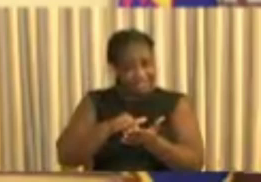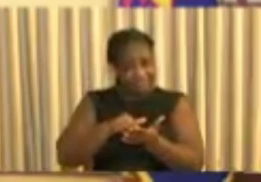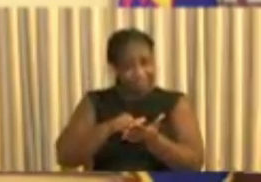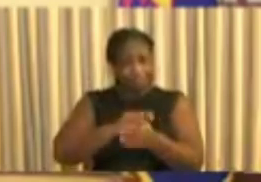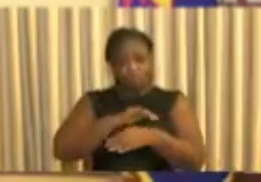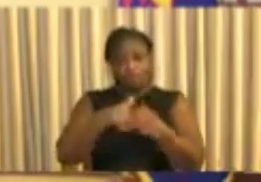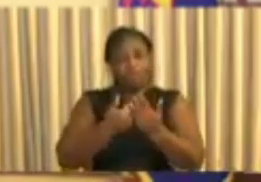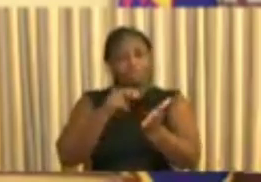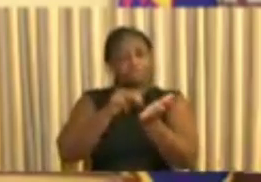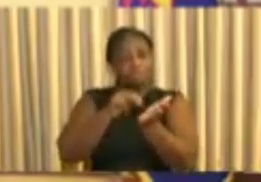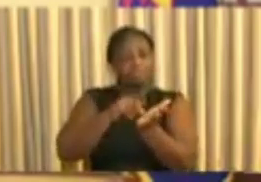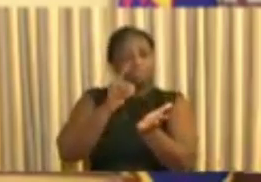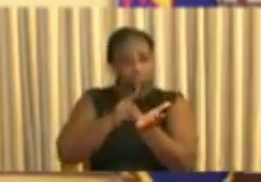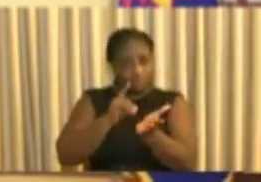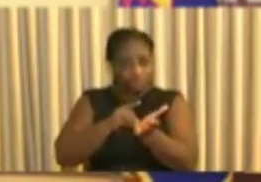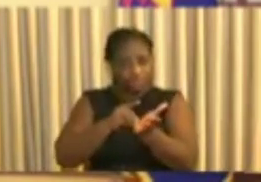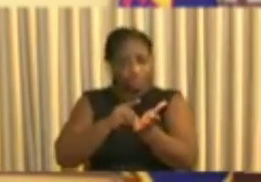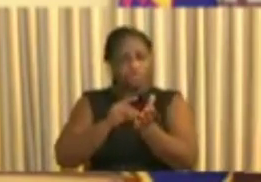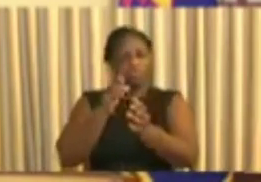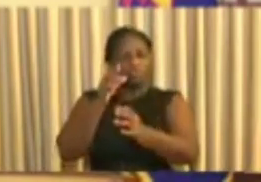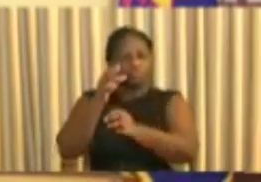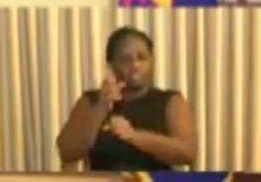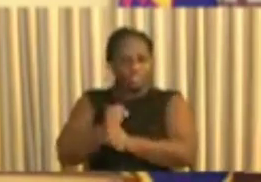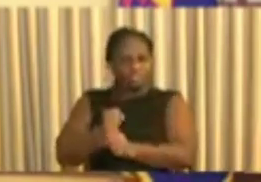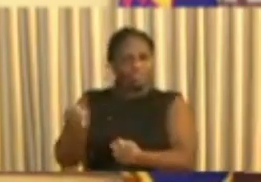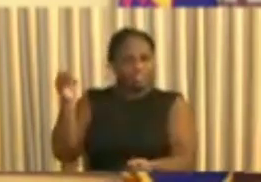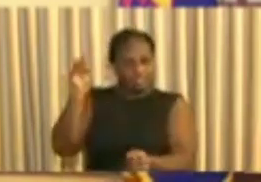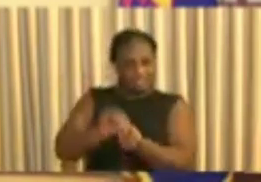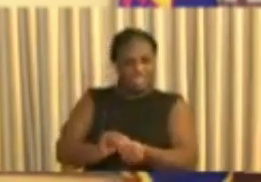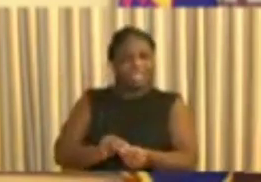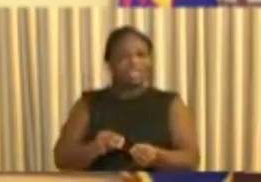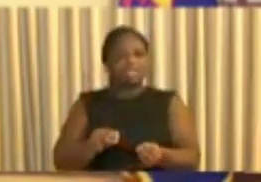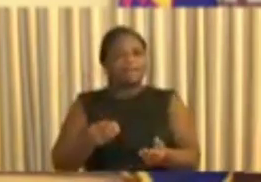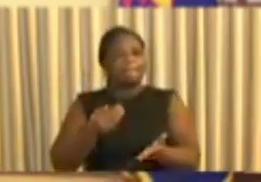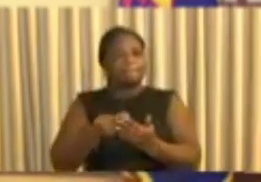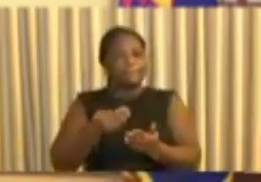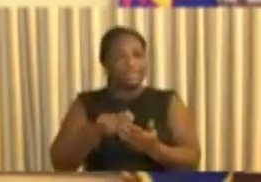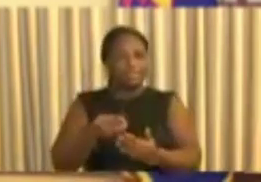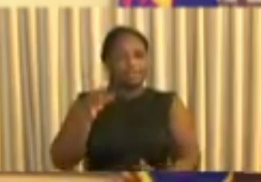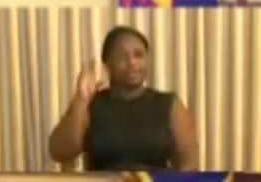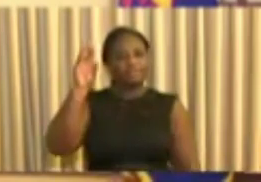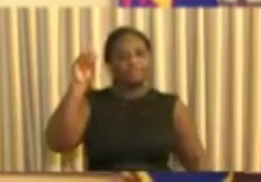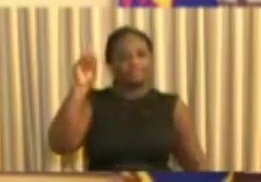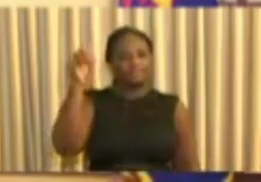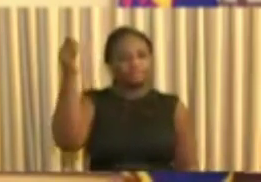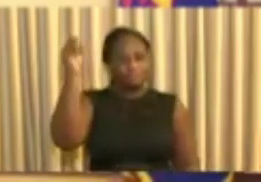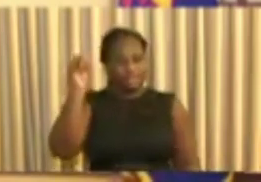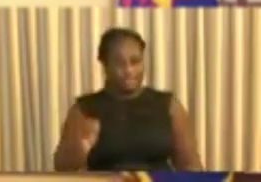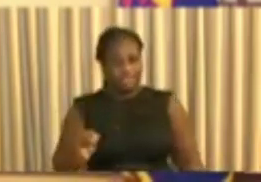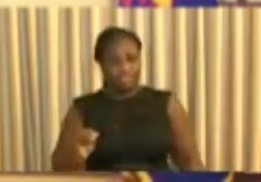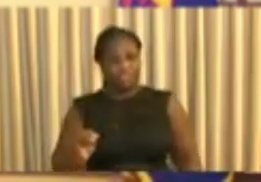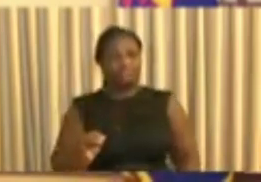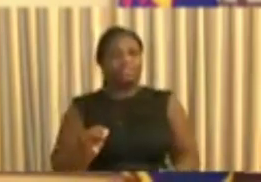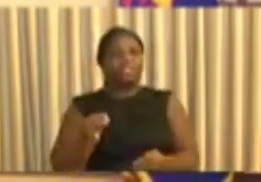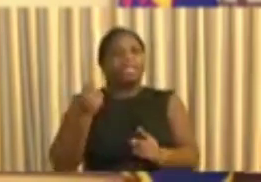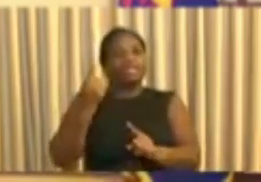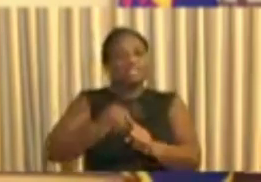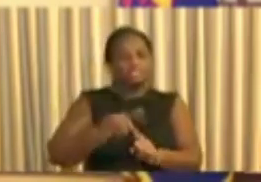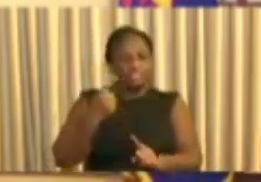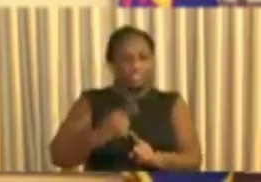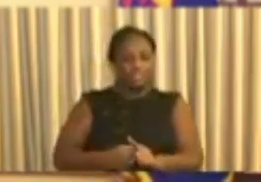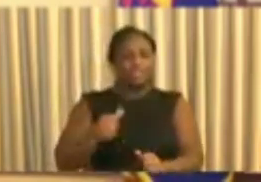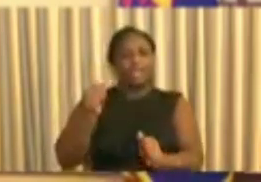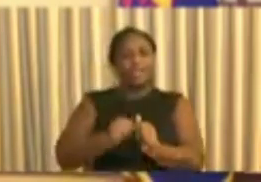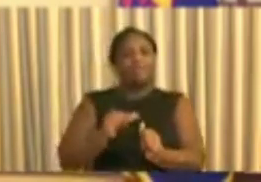all frontline health workers will receive an additional allowance of 50% of their basic salary